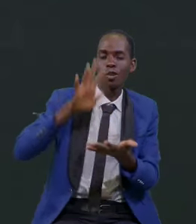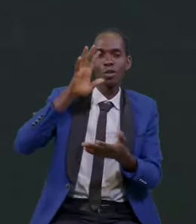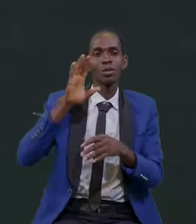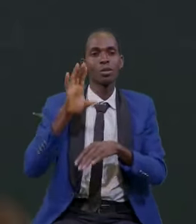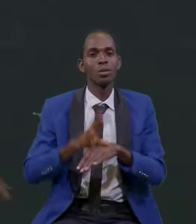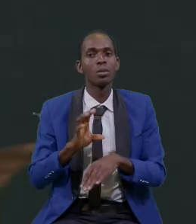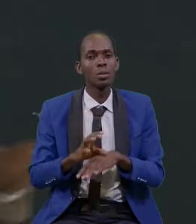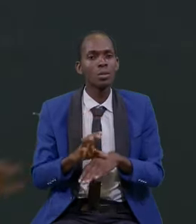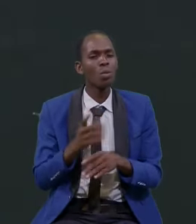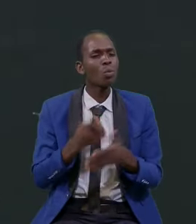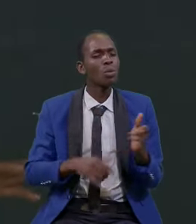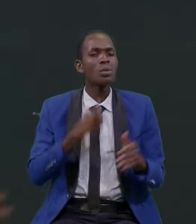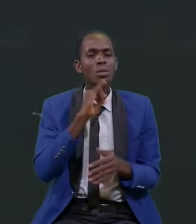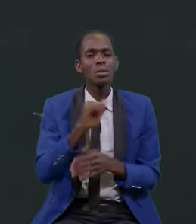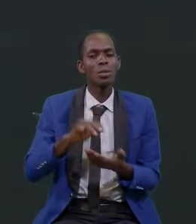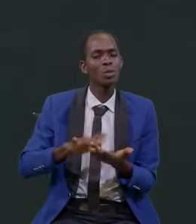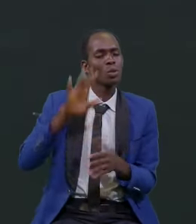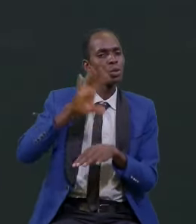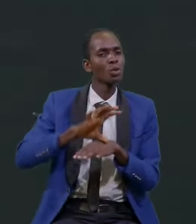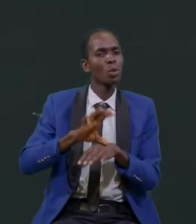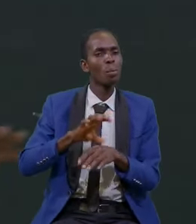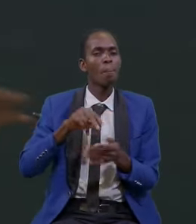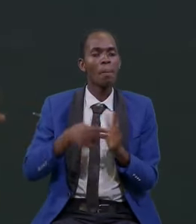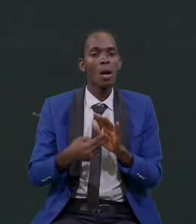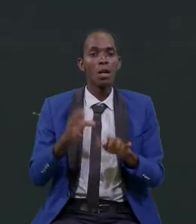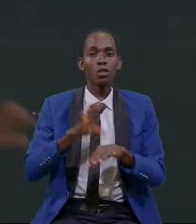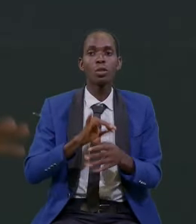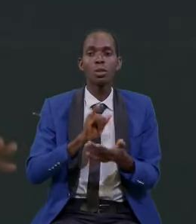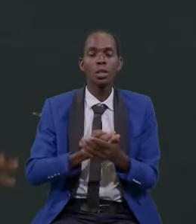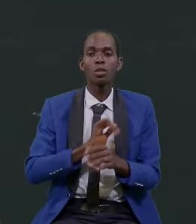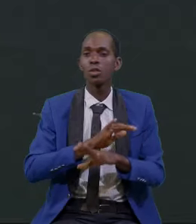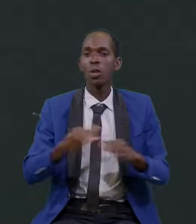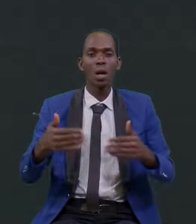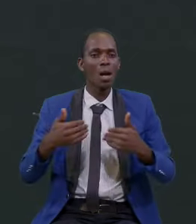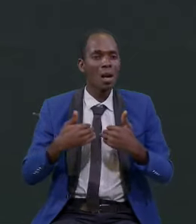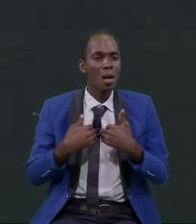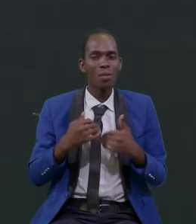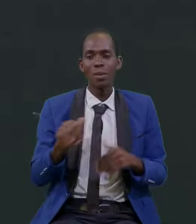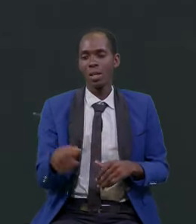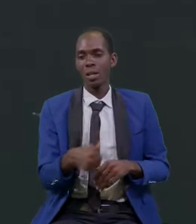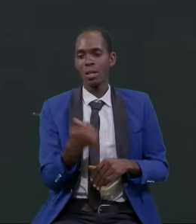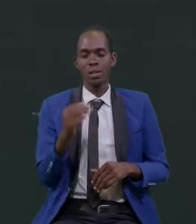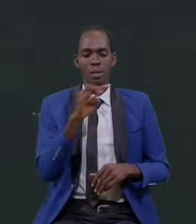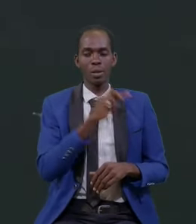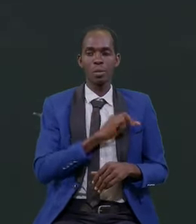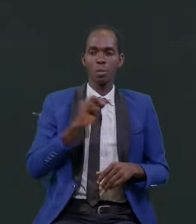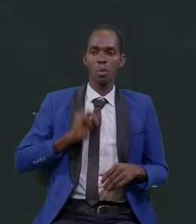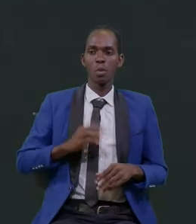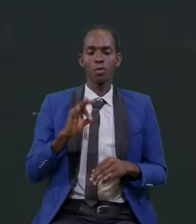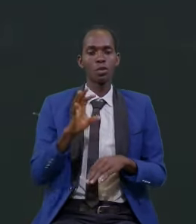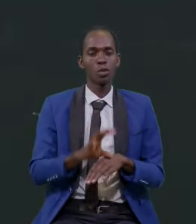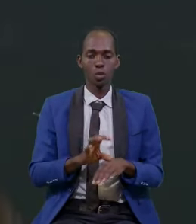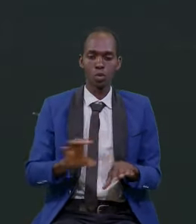A church that does not have any of the members committing